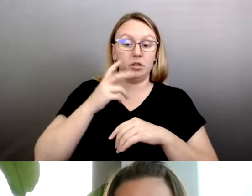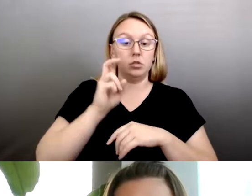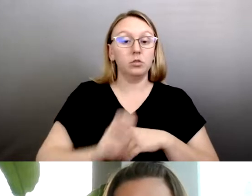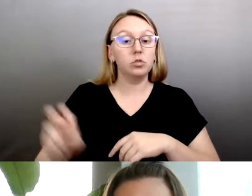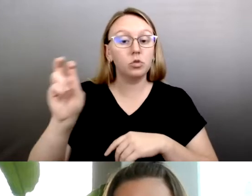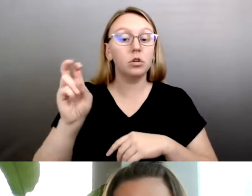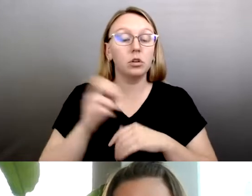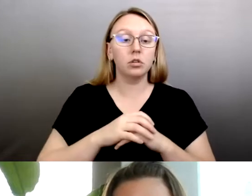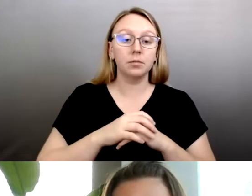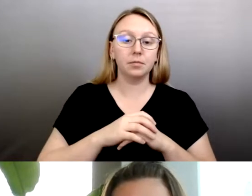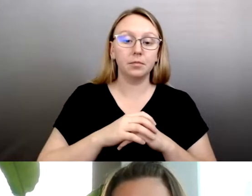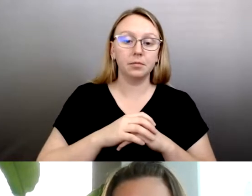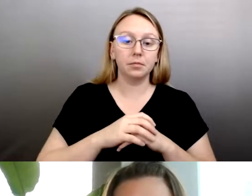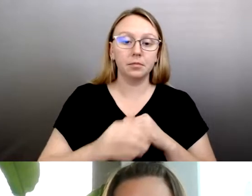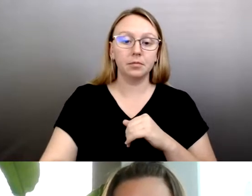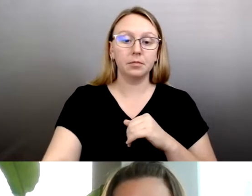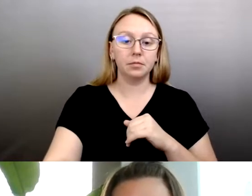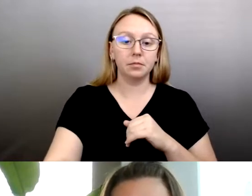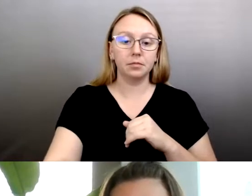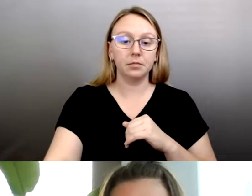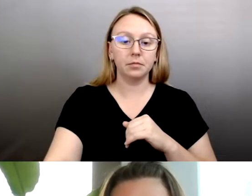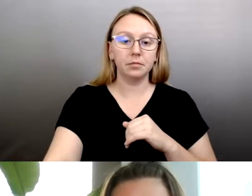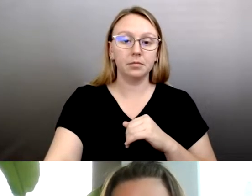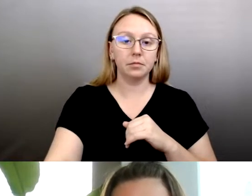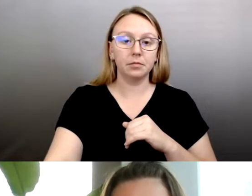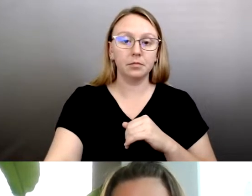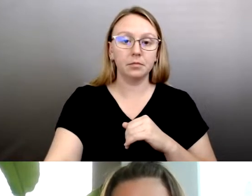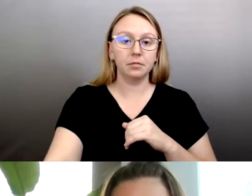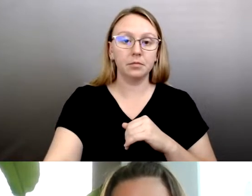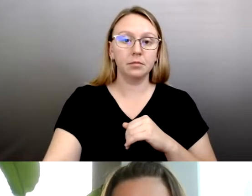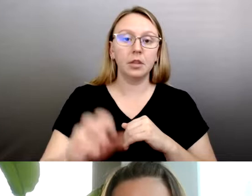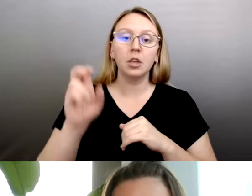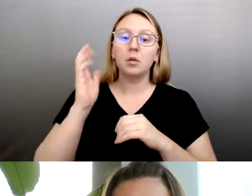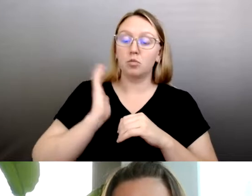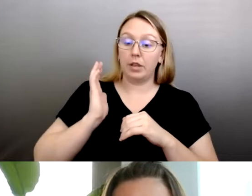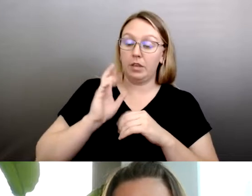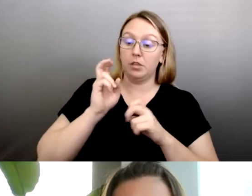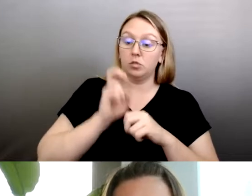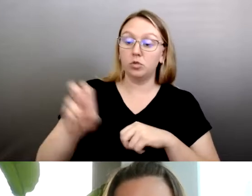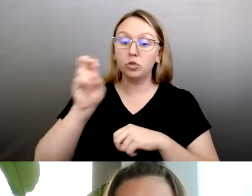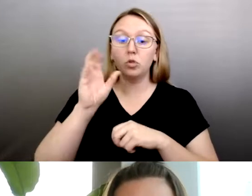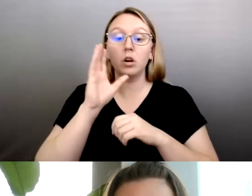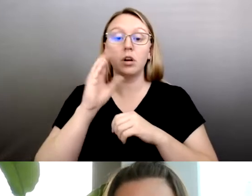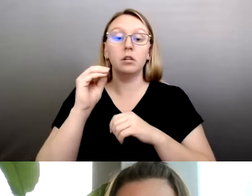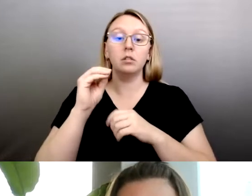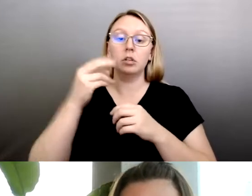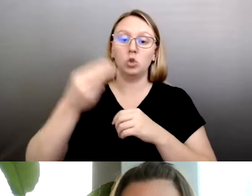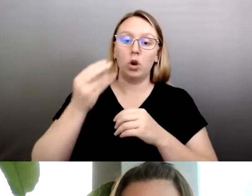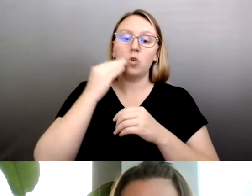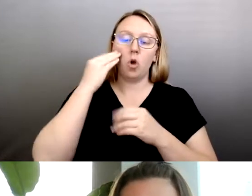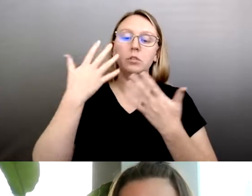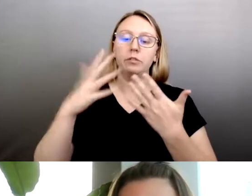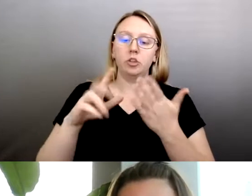the previous historic artist homes and studio tours so far have been listed on the James Castle House YouTube